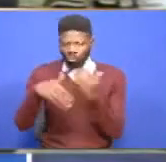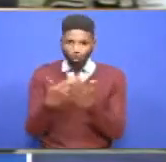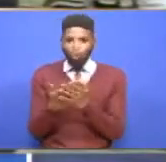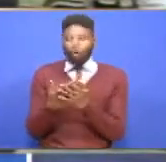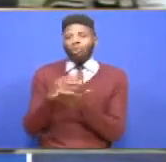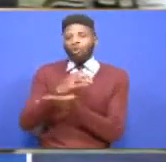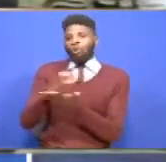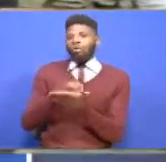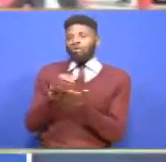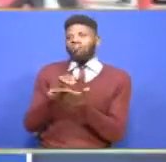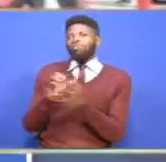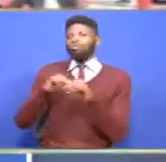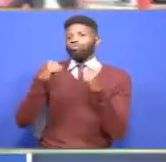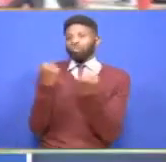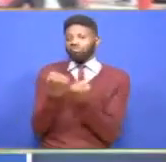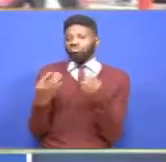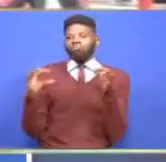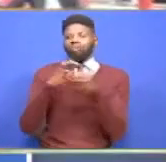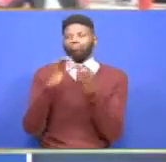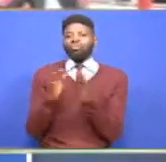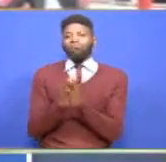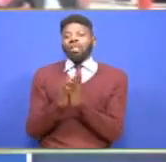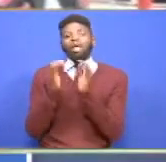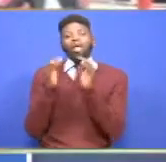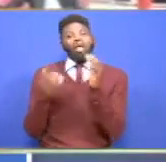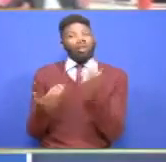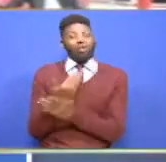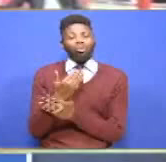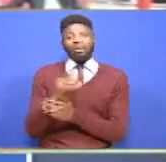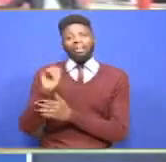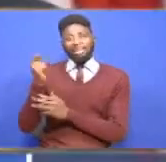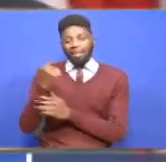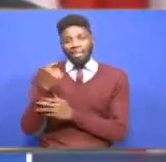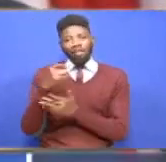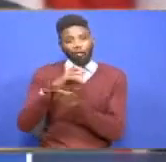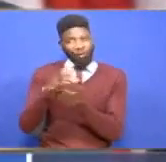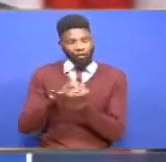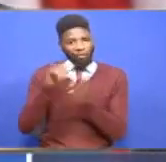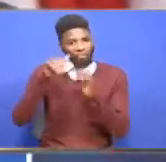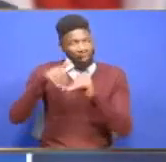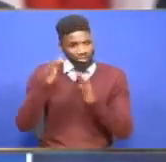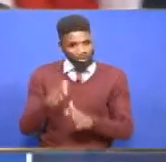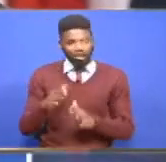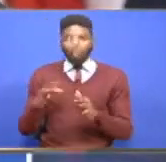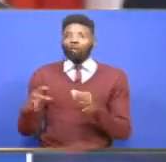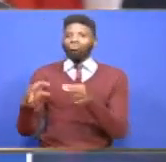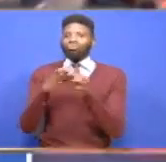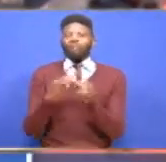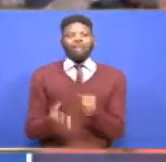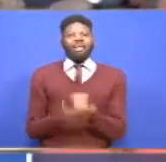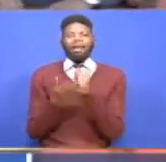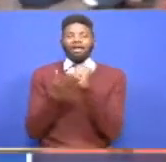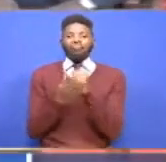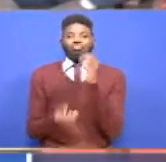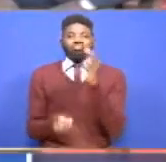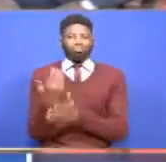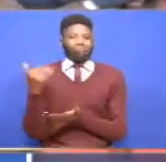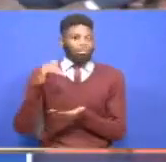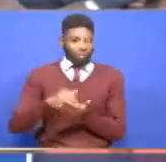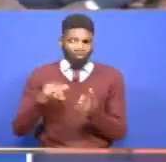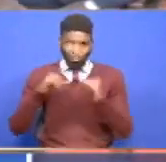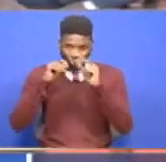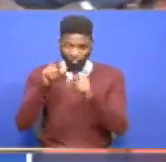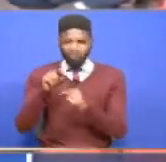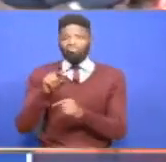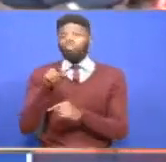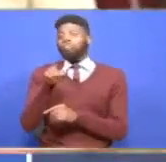to the new Kenya Coffee Planters Cooperative Union in a bid to give them a new lease of life. Munya says this is part of the recommendations made